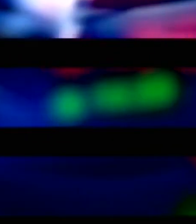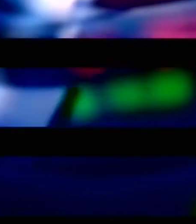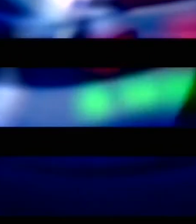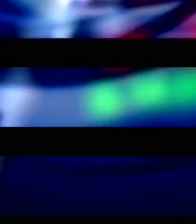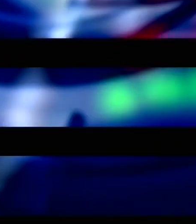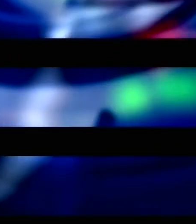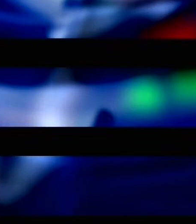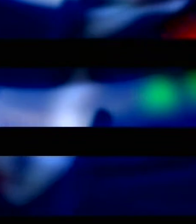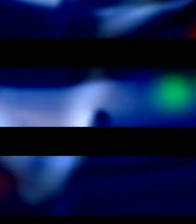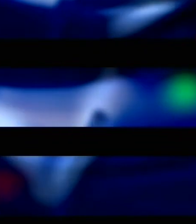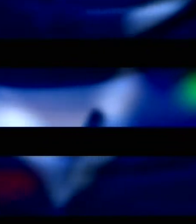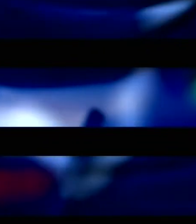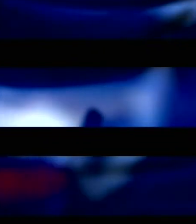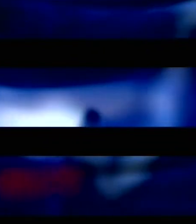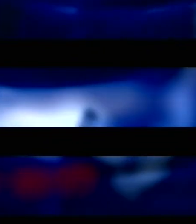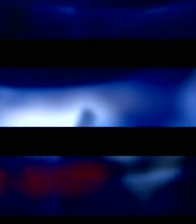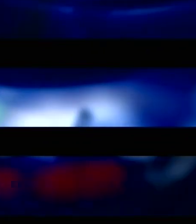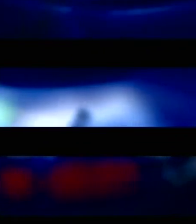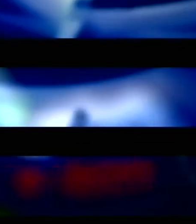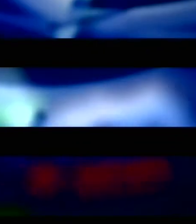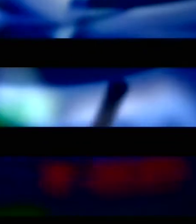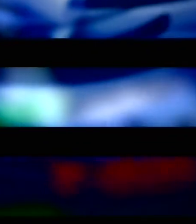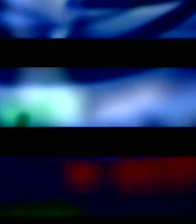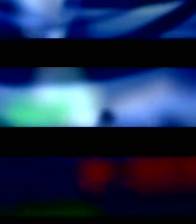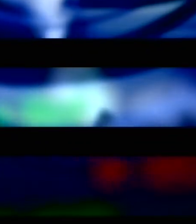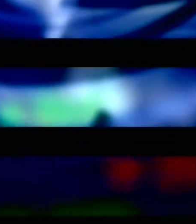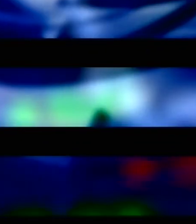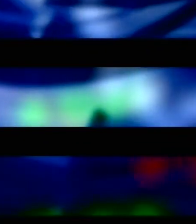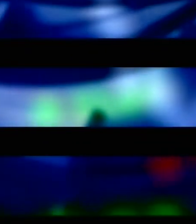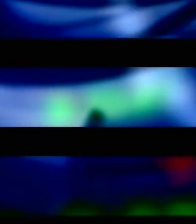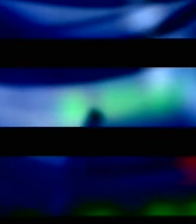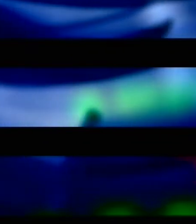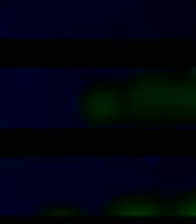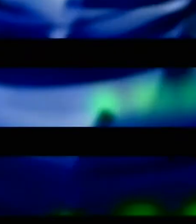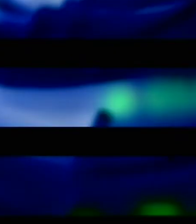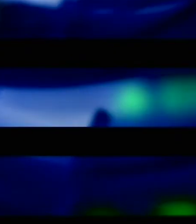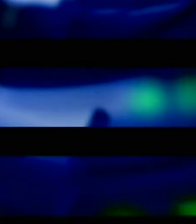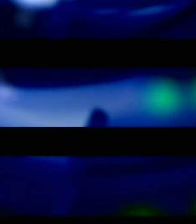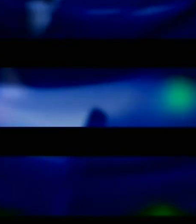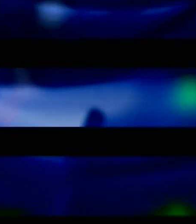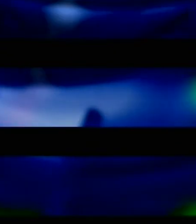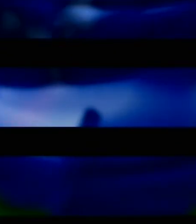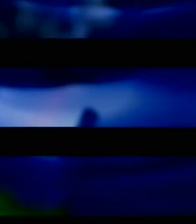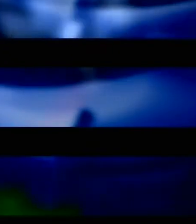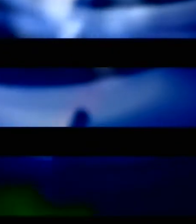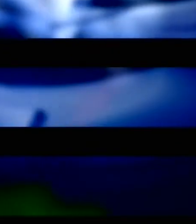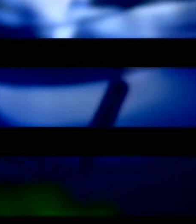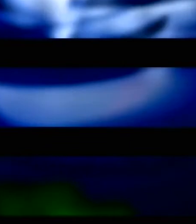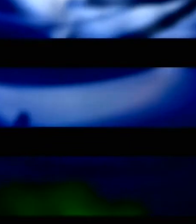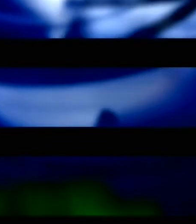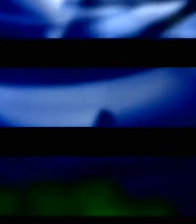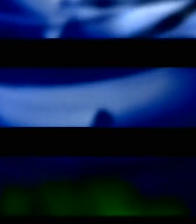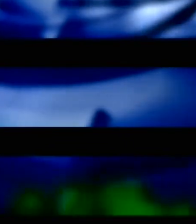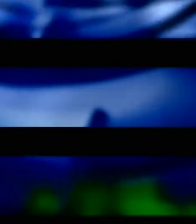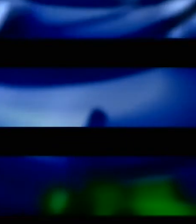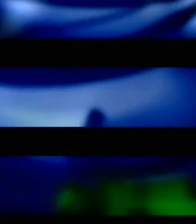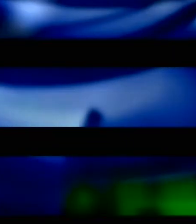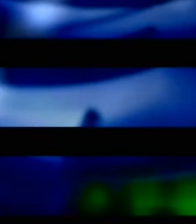3,457,423 units, followed by Wigton Wind Farm Limited Ordinary Shares and QWI Investments Limited.